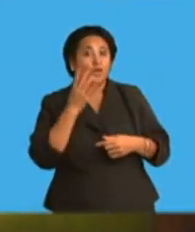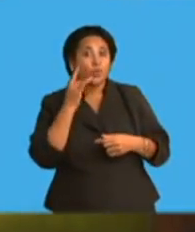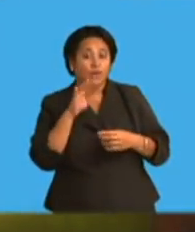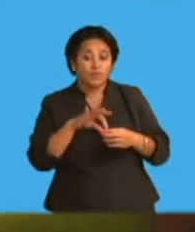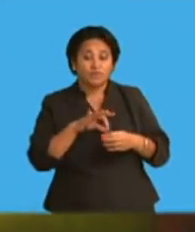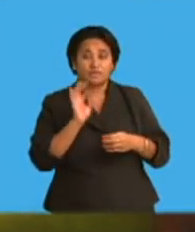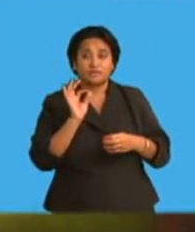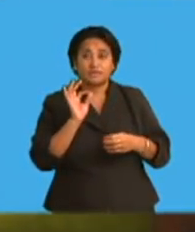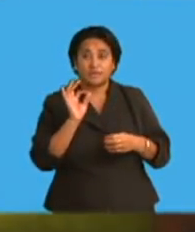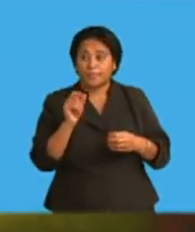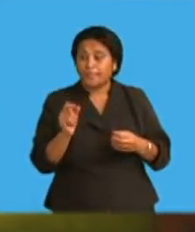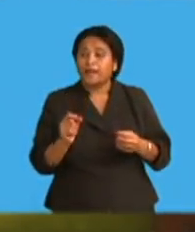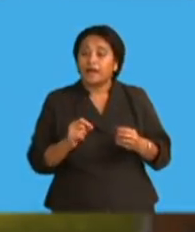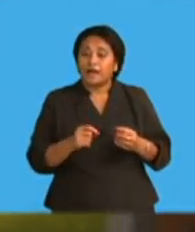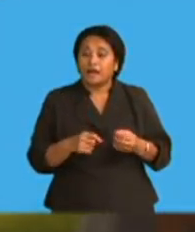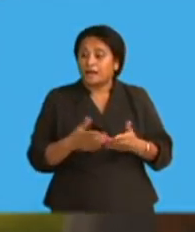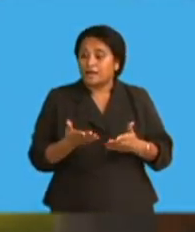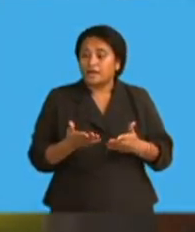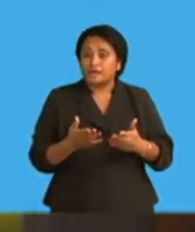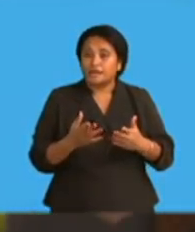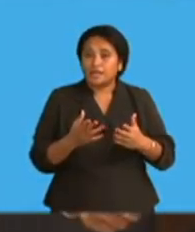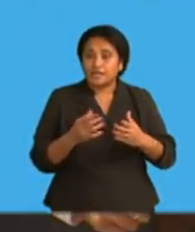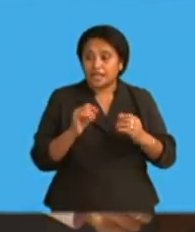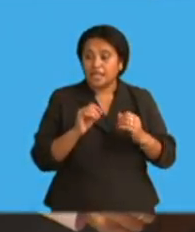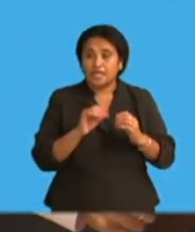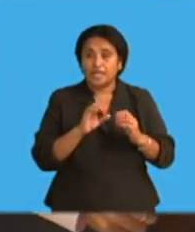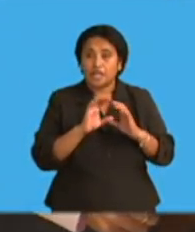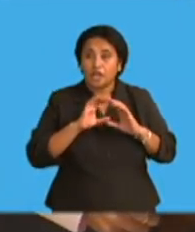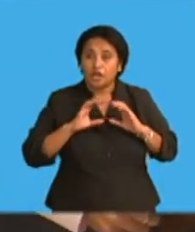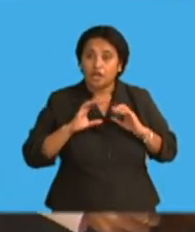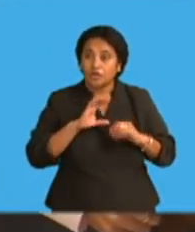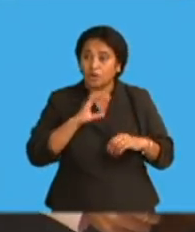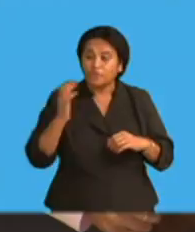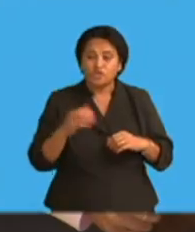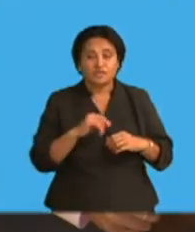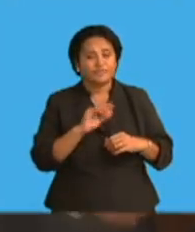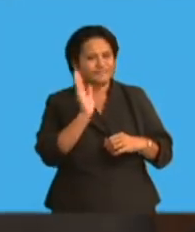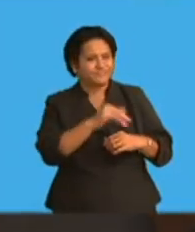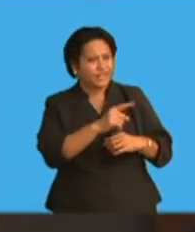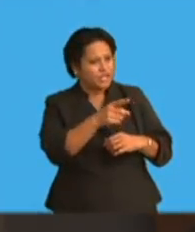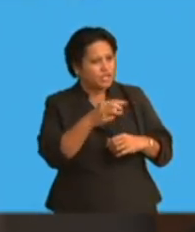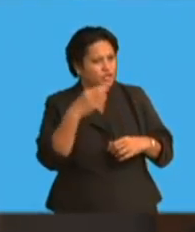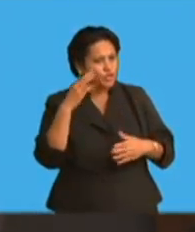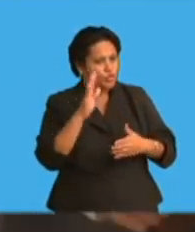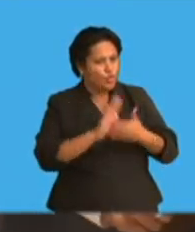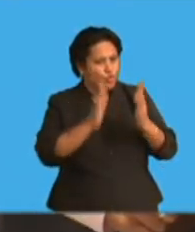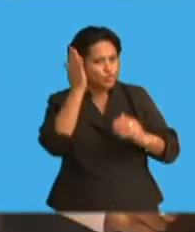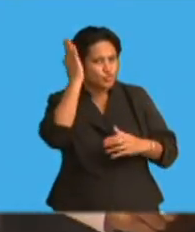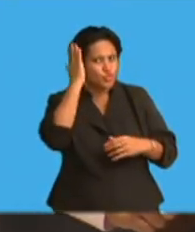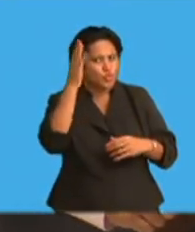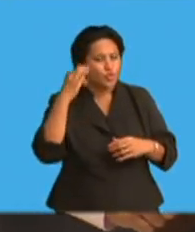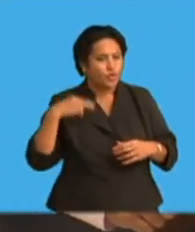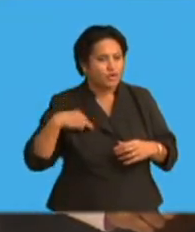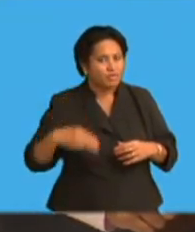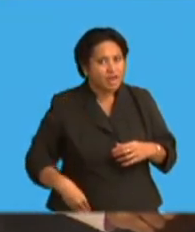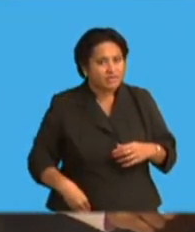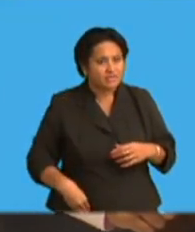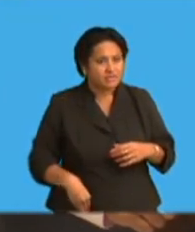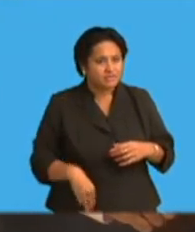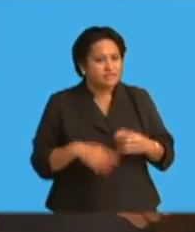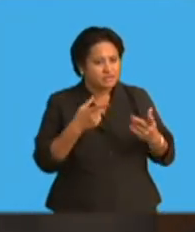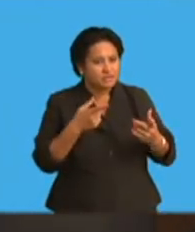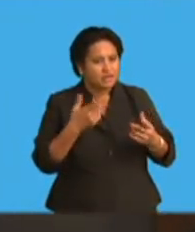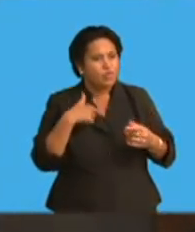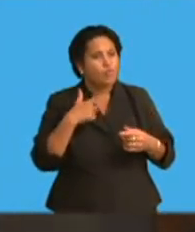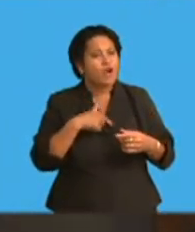one, somebody came to me and said, hey, just because you went to Marist doesn't mean you're going to appoint all Catholics to the electoral commission. I